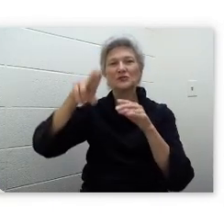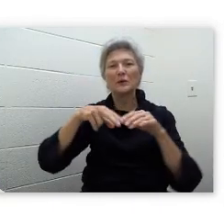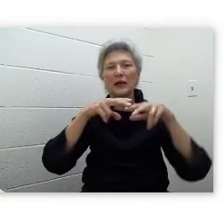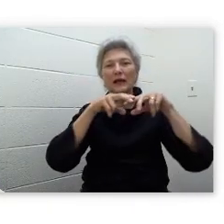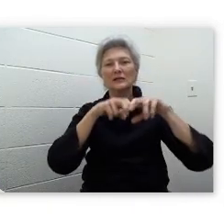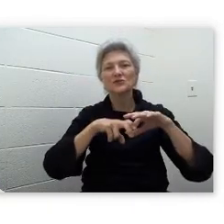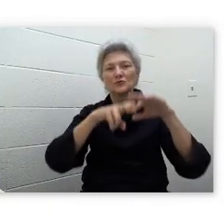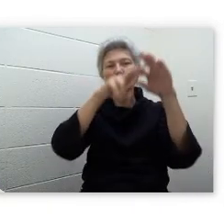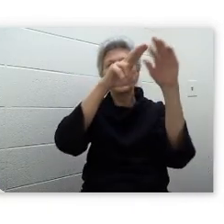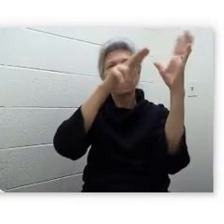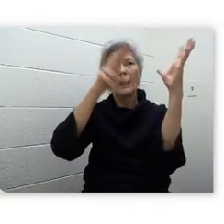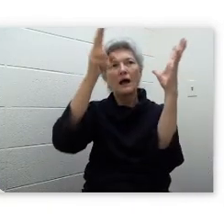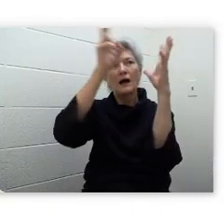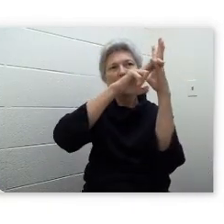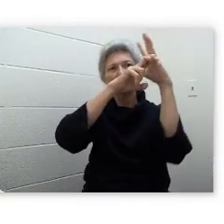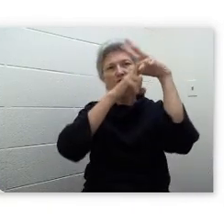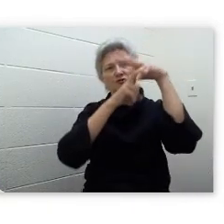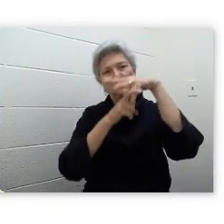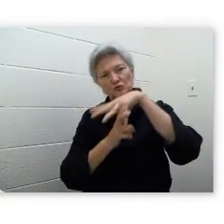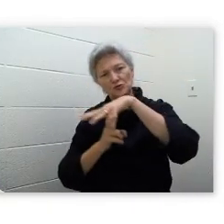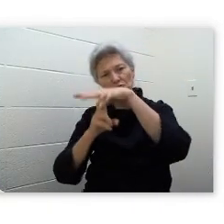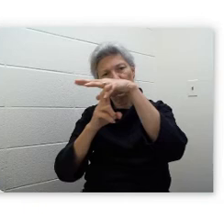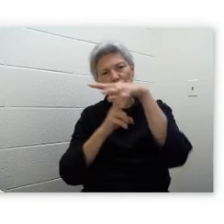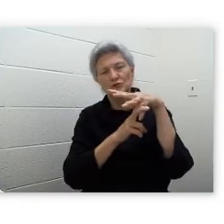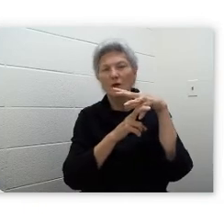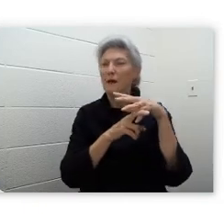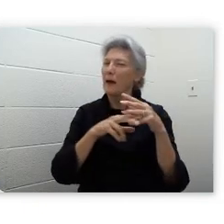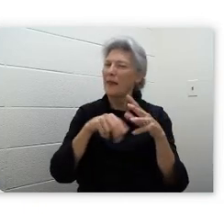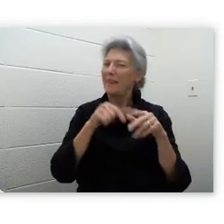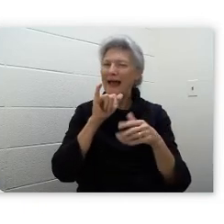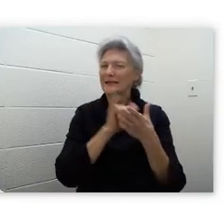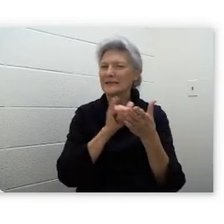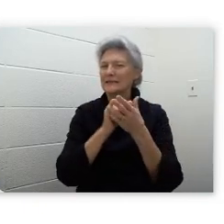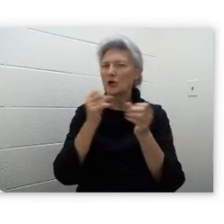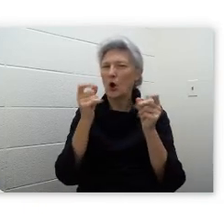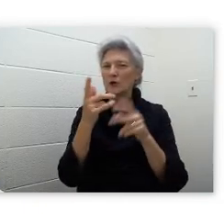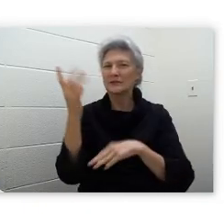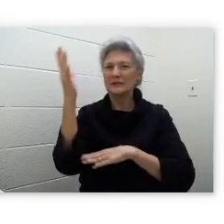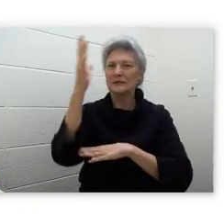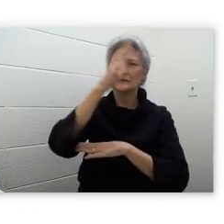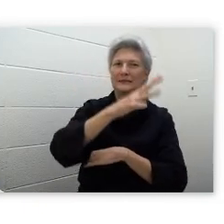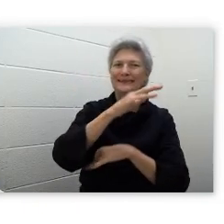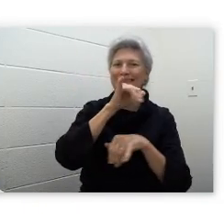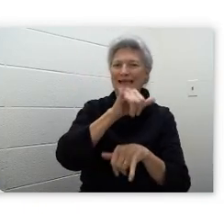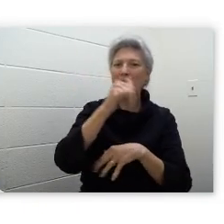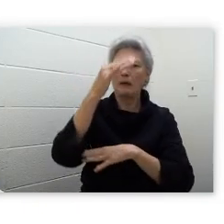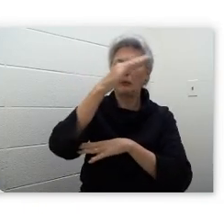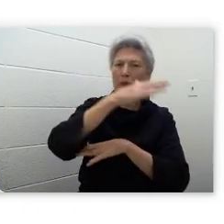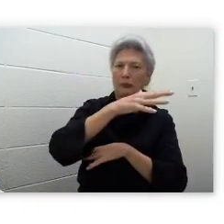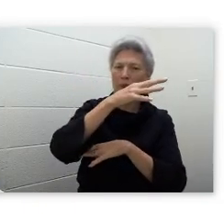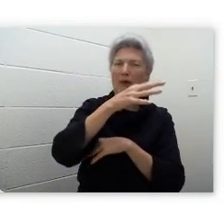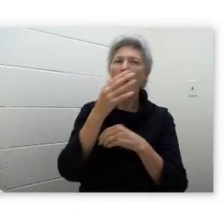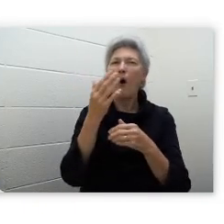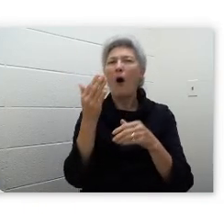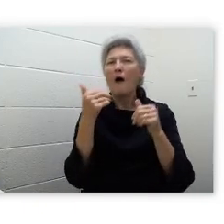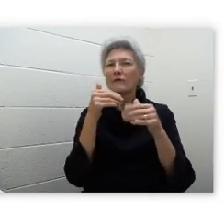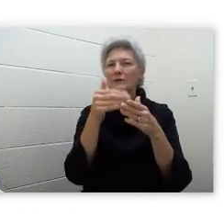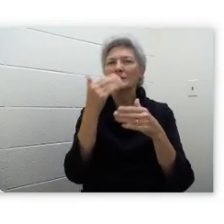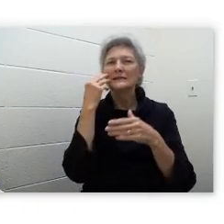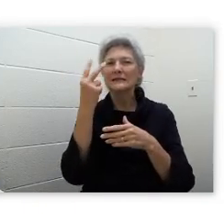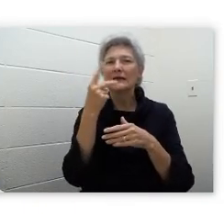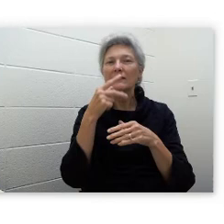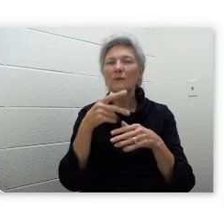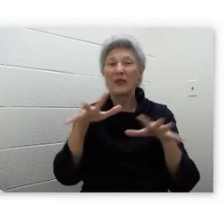swinging doesn't bend them down to stay as ice storms do. Often you must have seen them, loaded with ice a